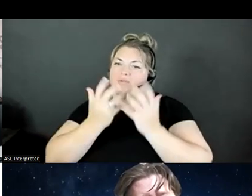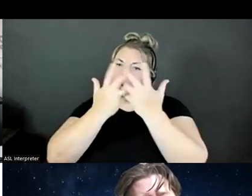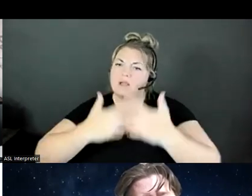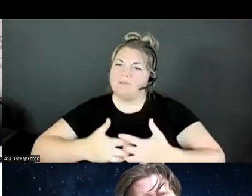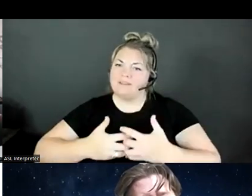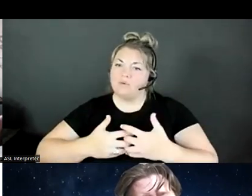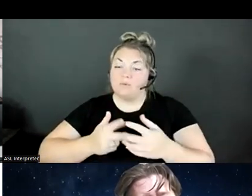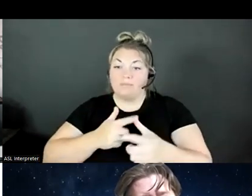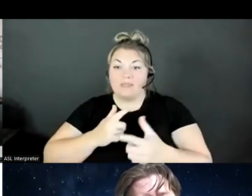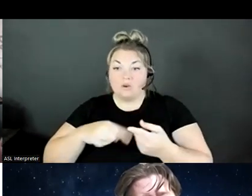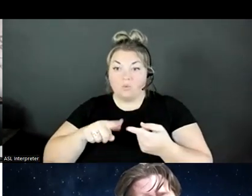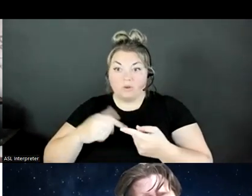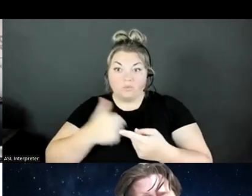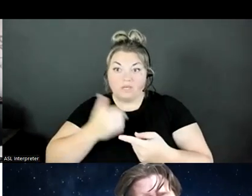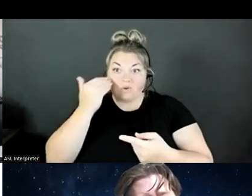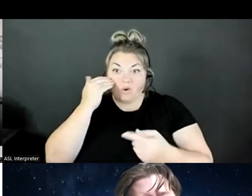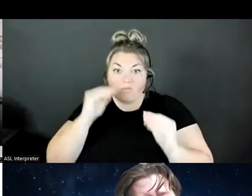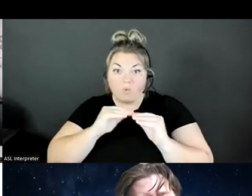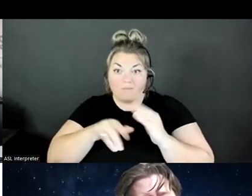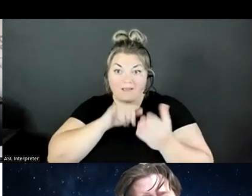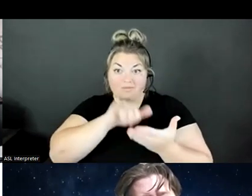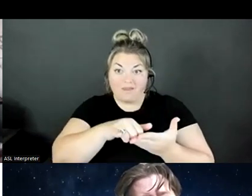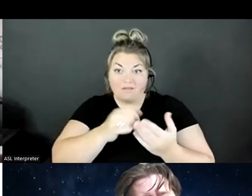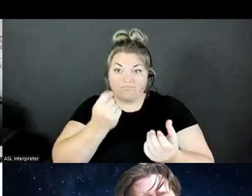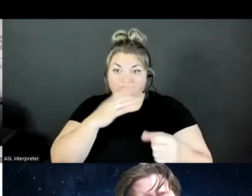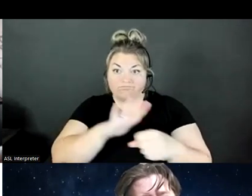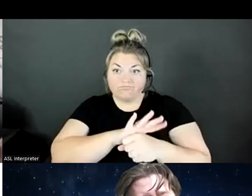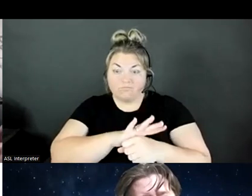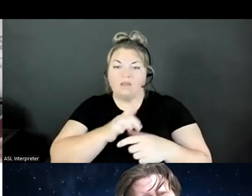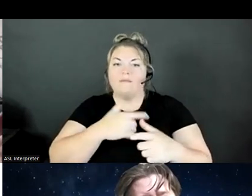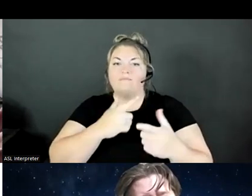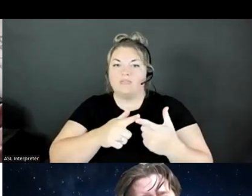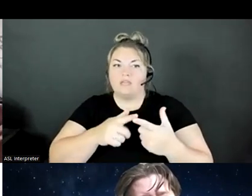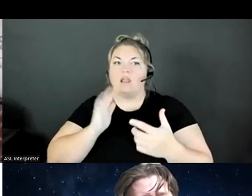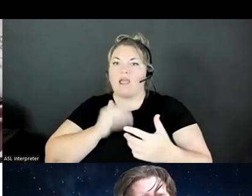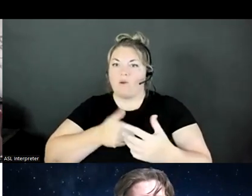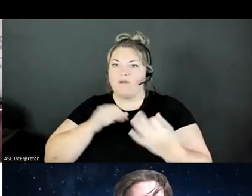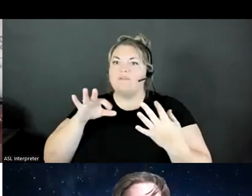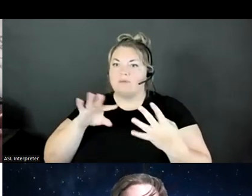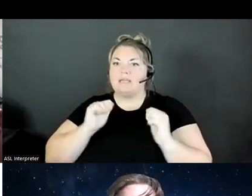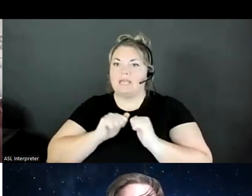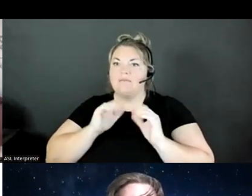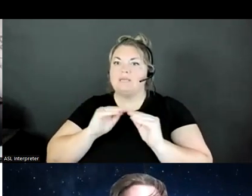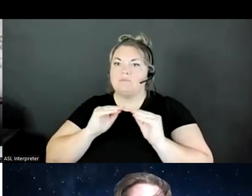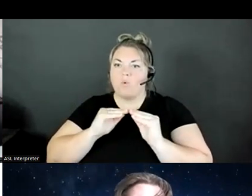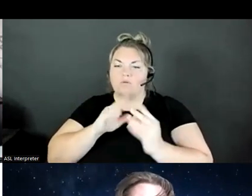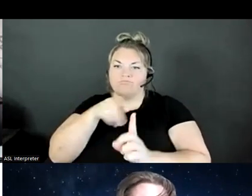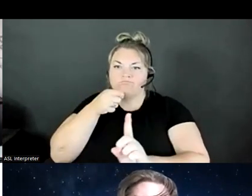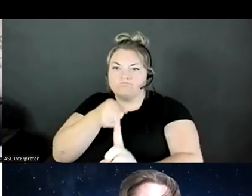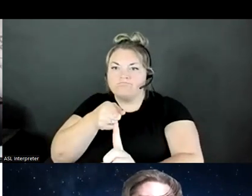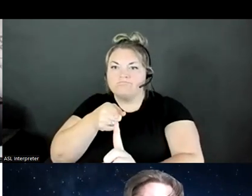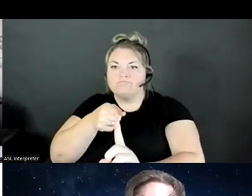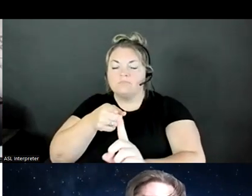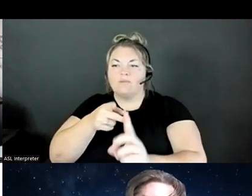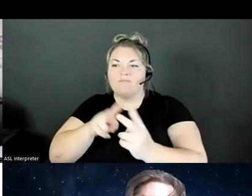I think once we know a little bit more about that, then our feedback can certainly be, really targeted